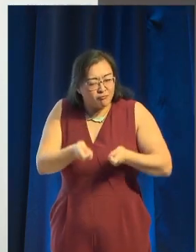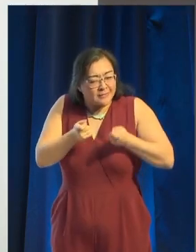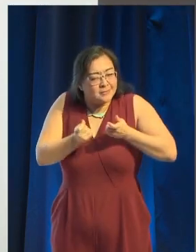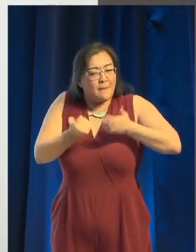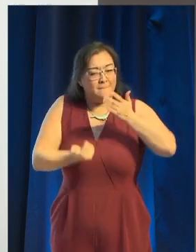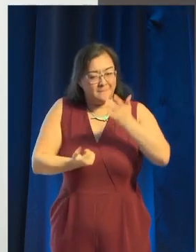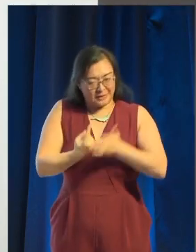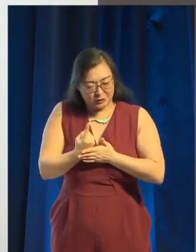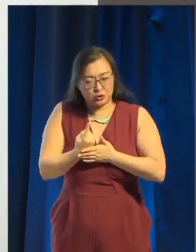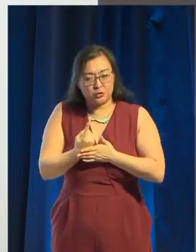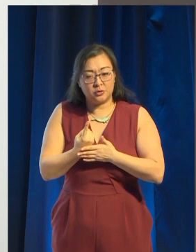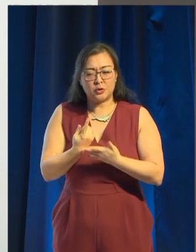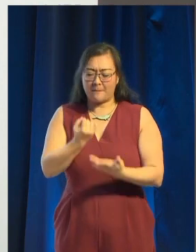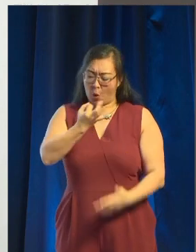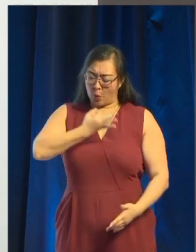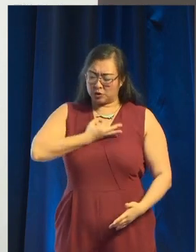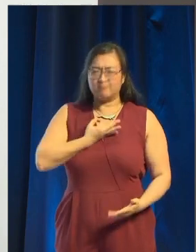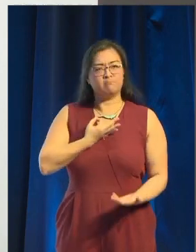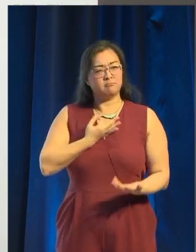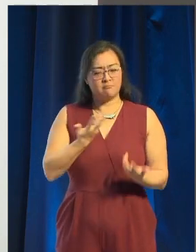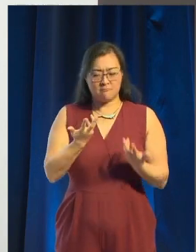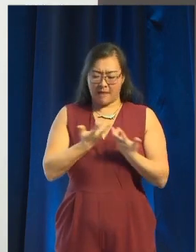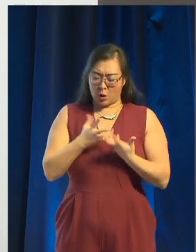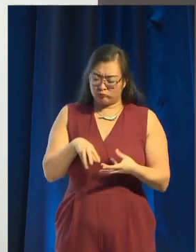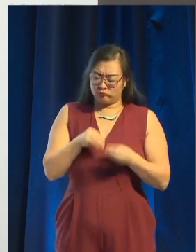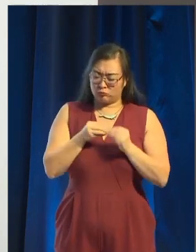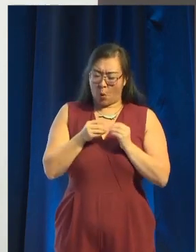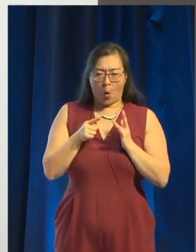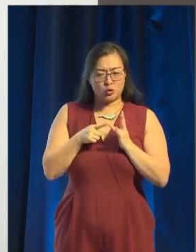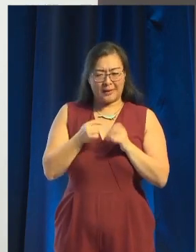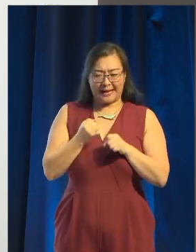I write an Otome which will be played